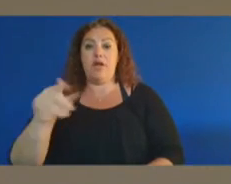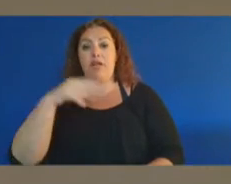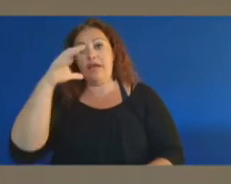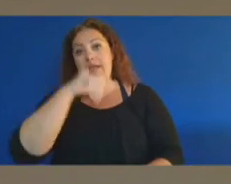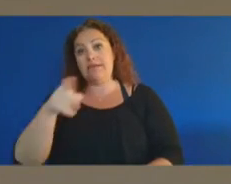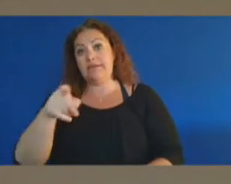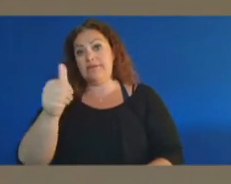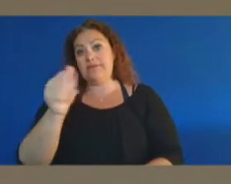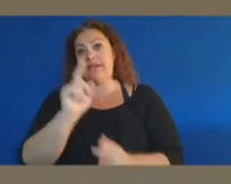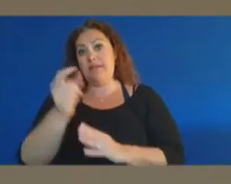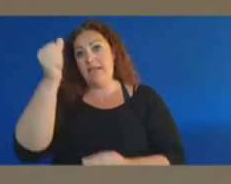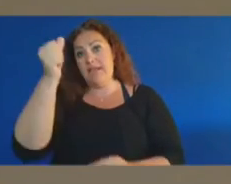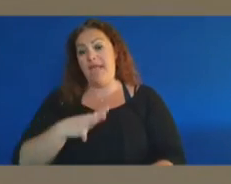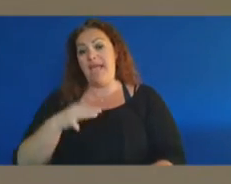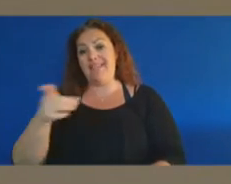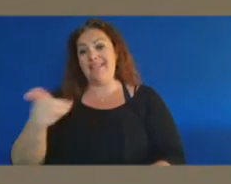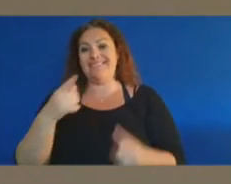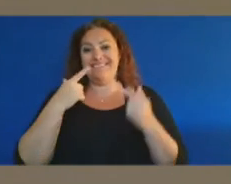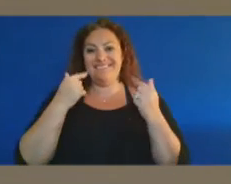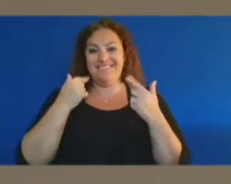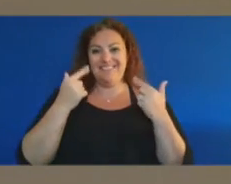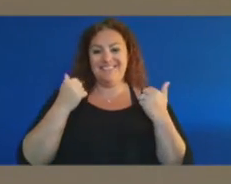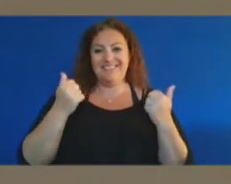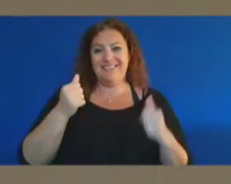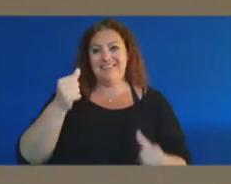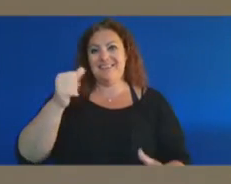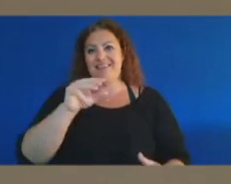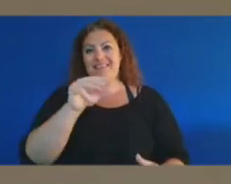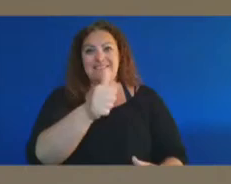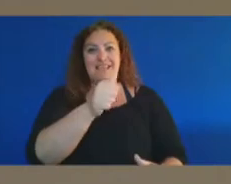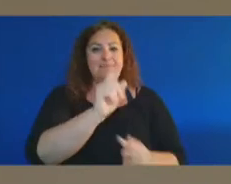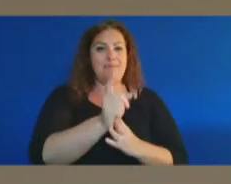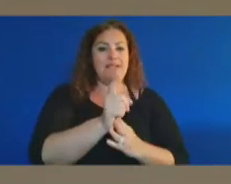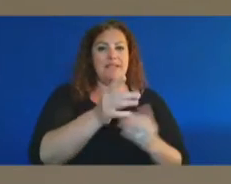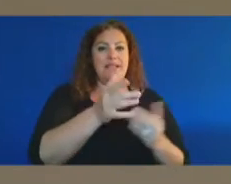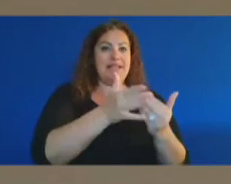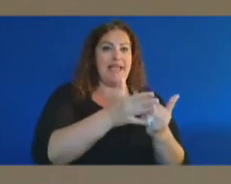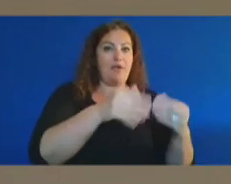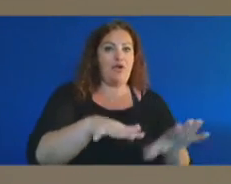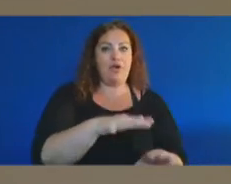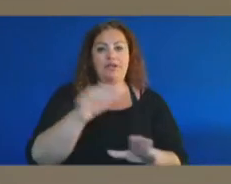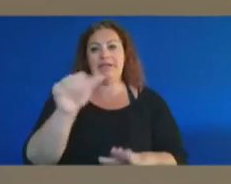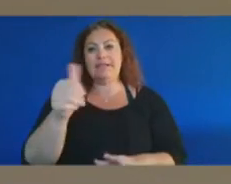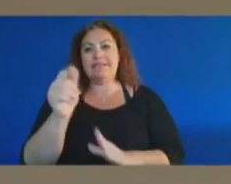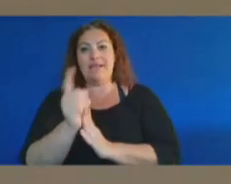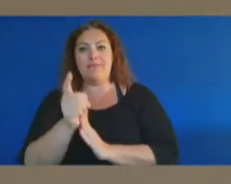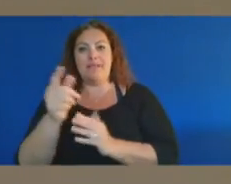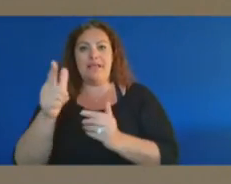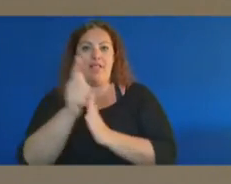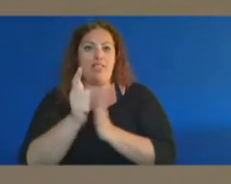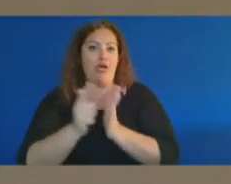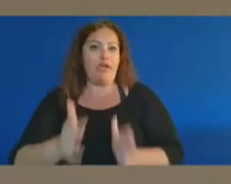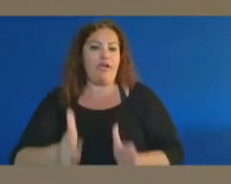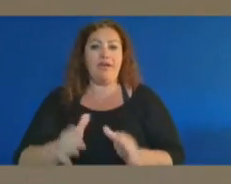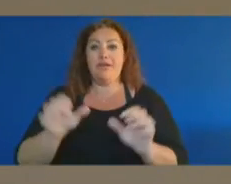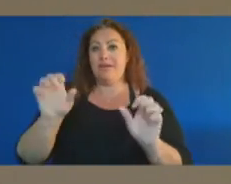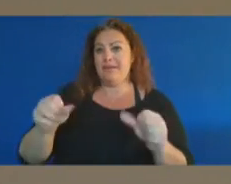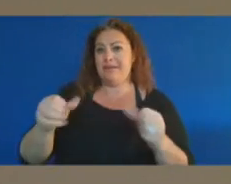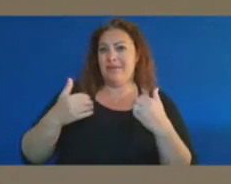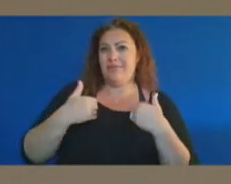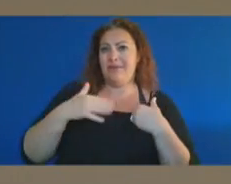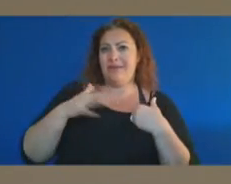maybe we should have 10-minute neighborhood 10-minute lawyers I guess so can we have that strien from the